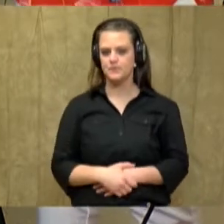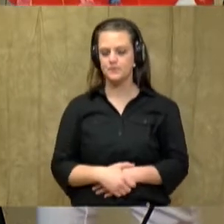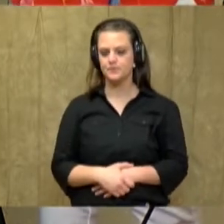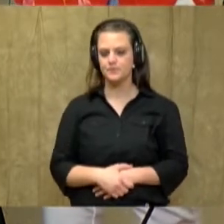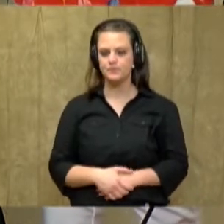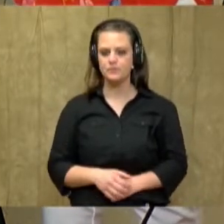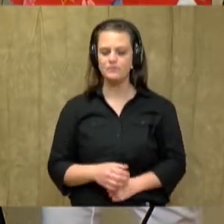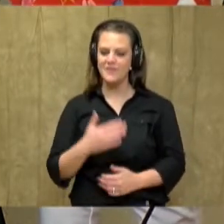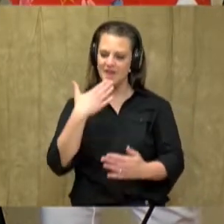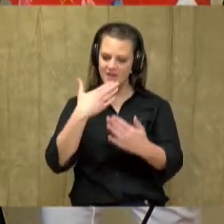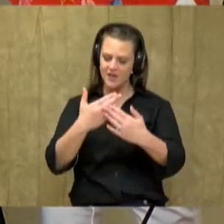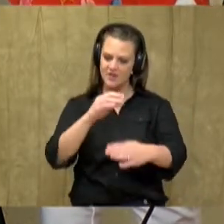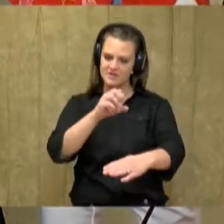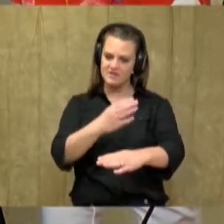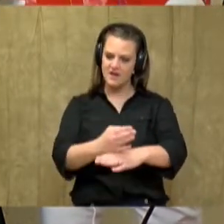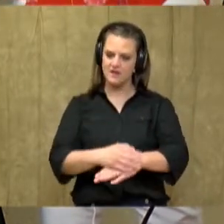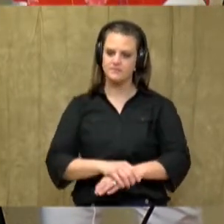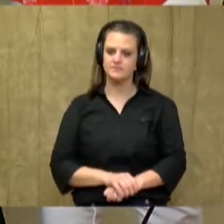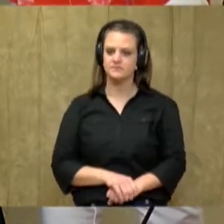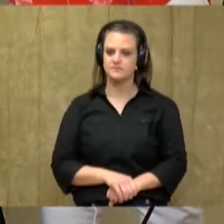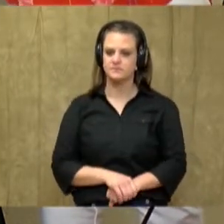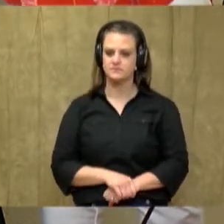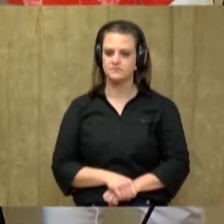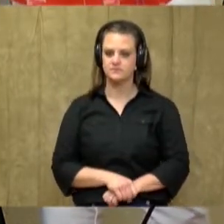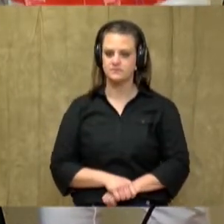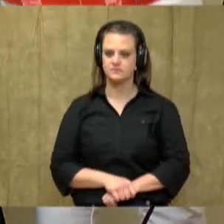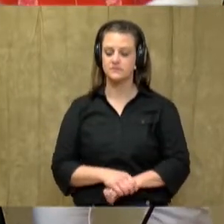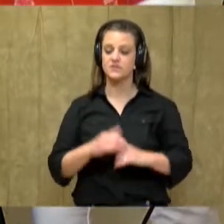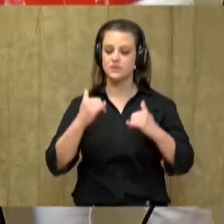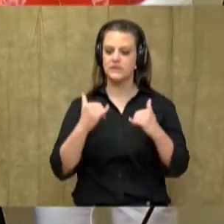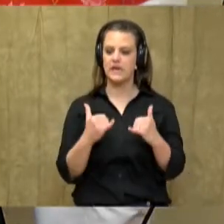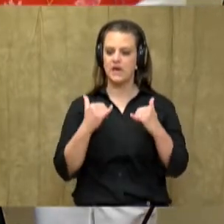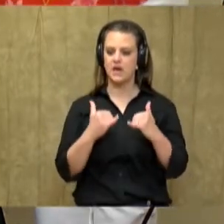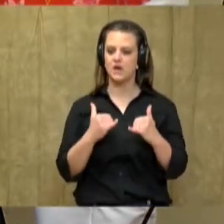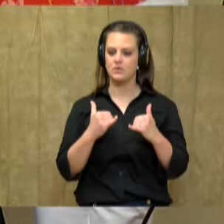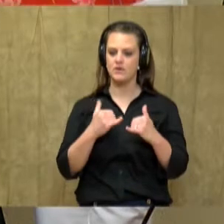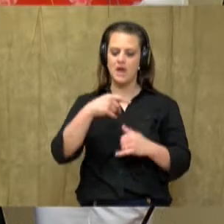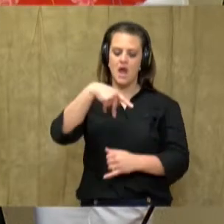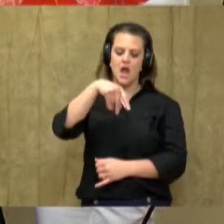All right, great job, guys. Now we've talked about what a